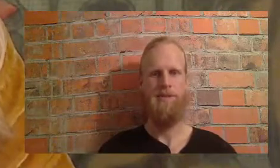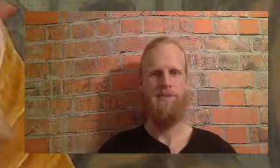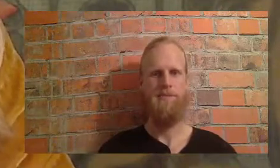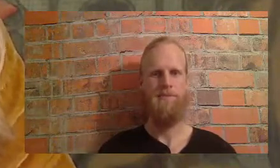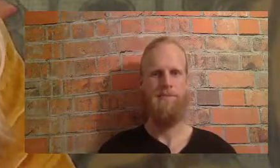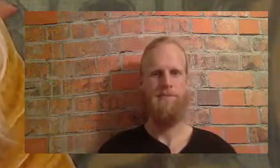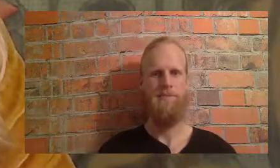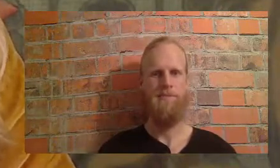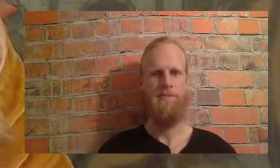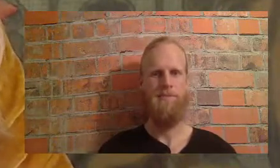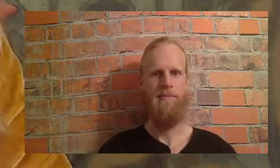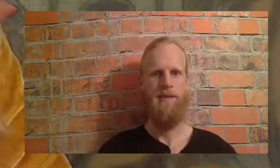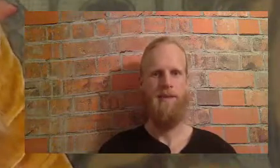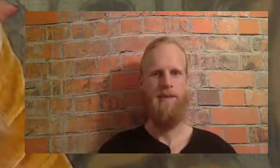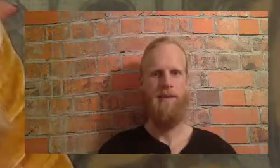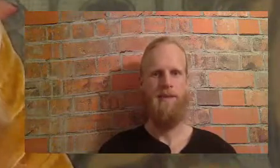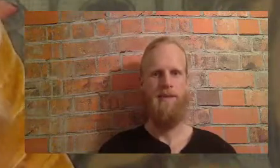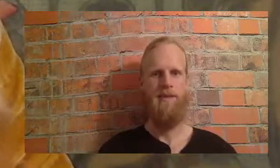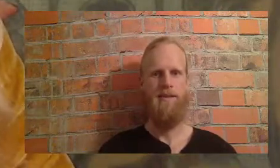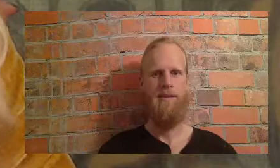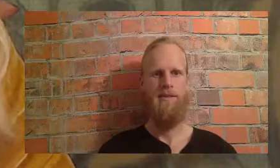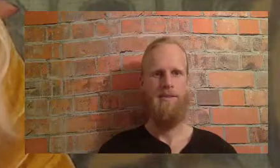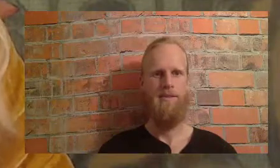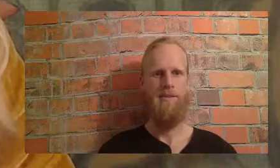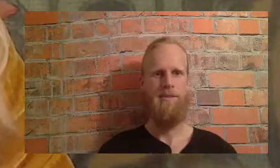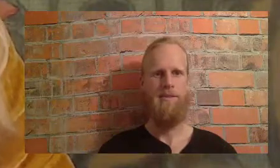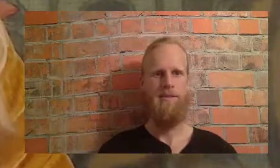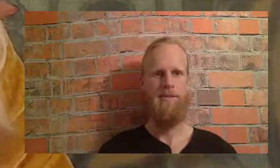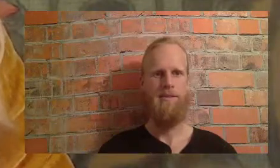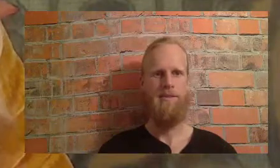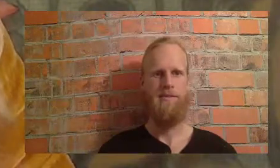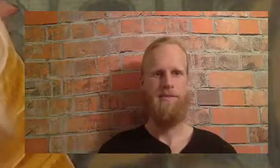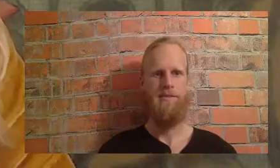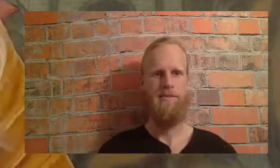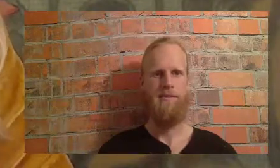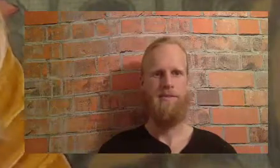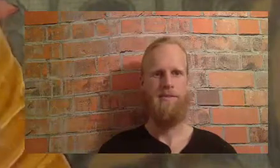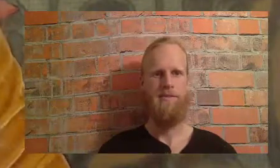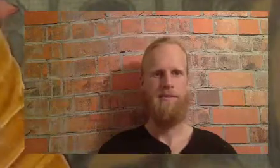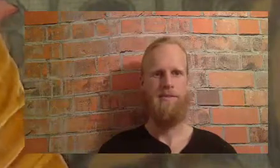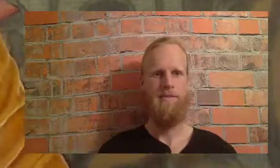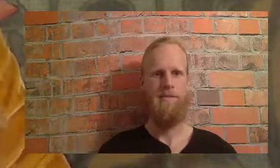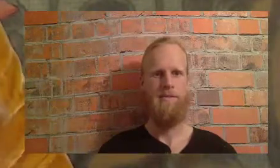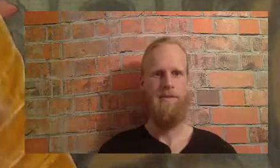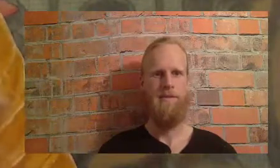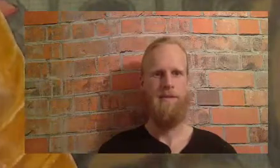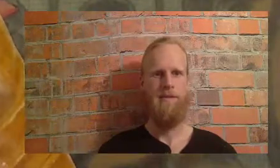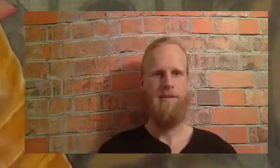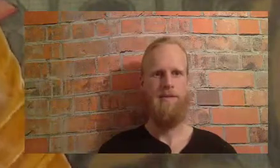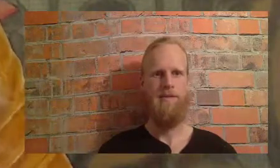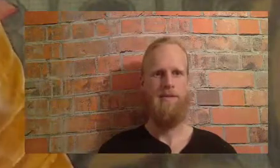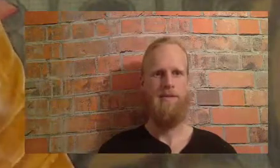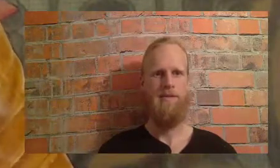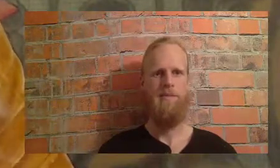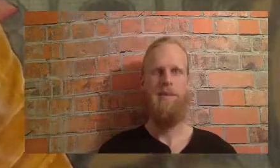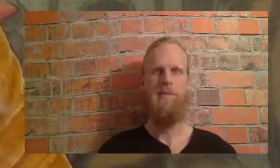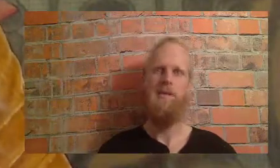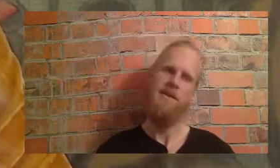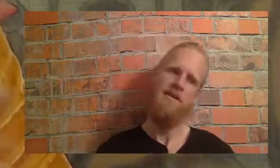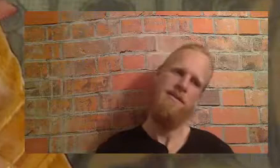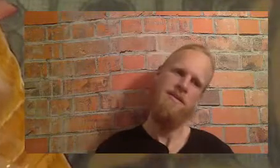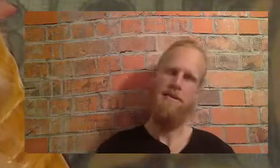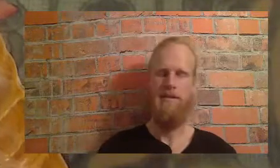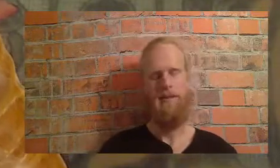to accept the sensation, and then say what you say. The sensation of pain in my neck. Whatever that is for